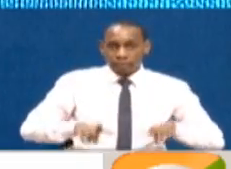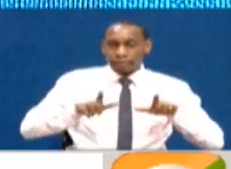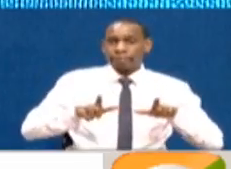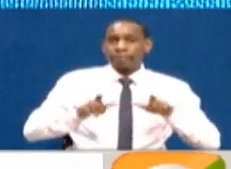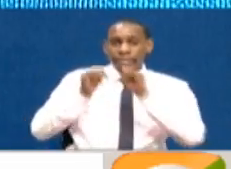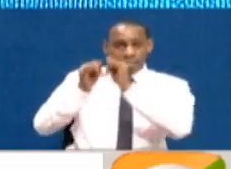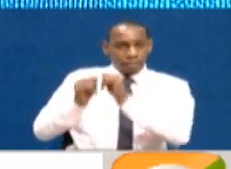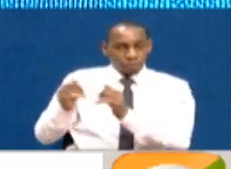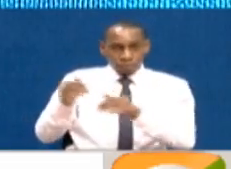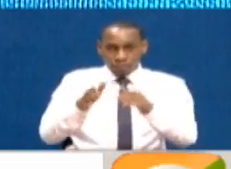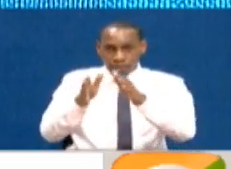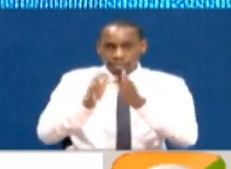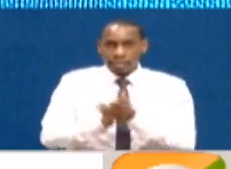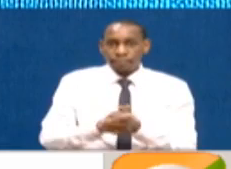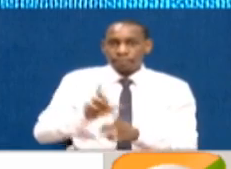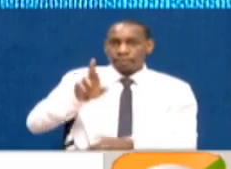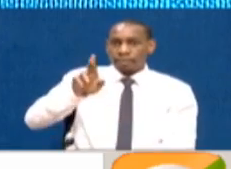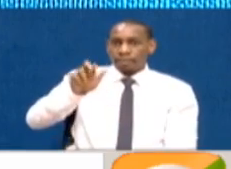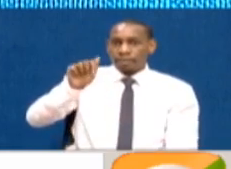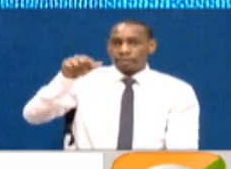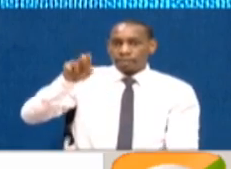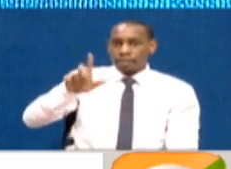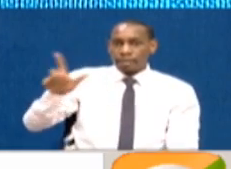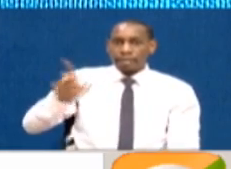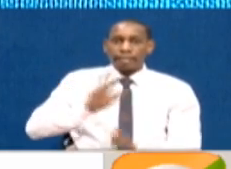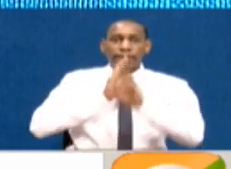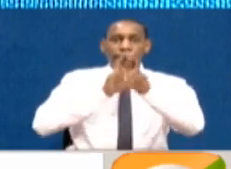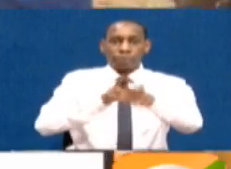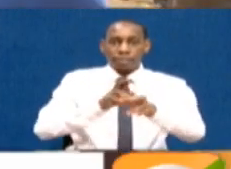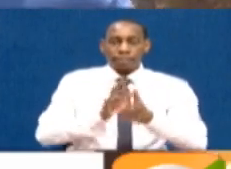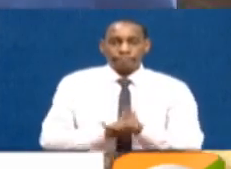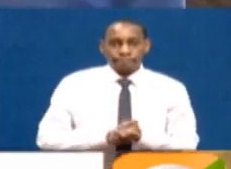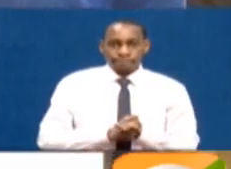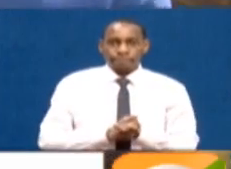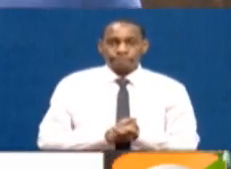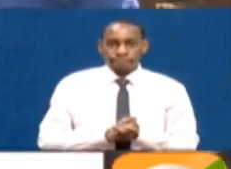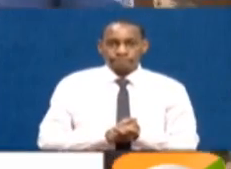new opportunities. Raquel Moigai reports.